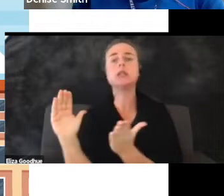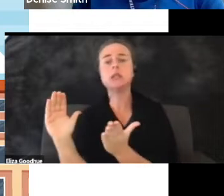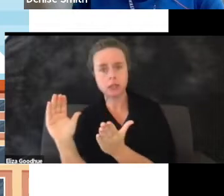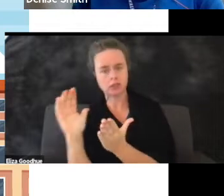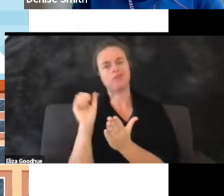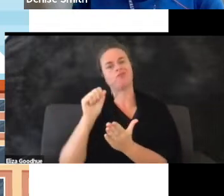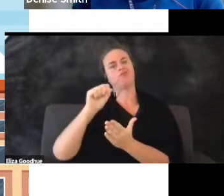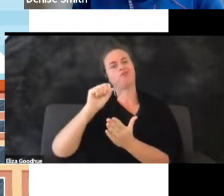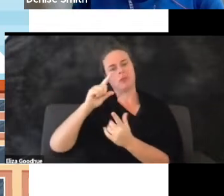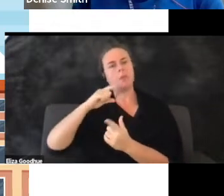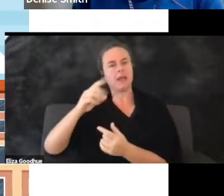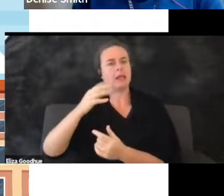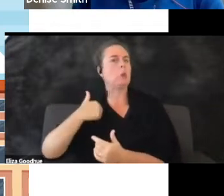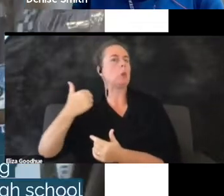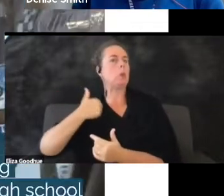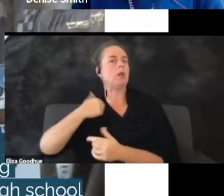continuing through his senior year.